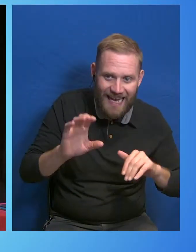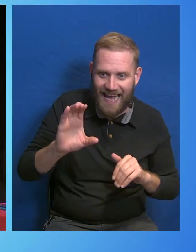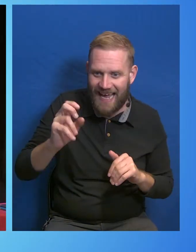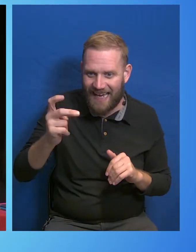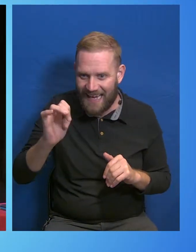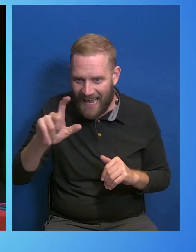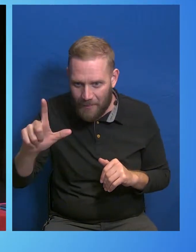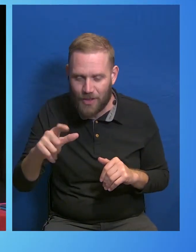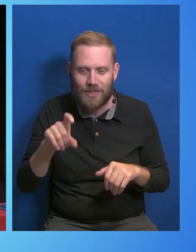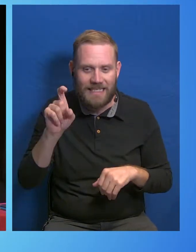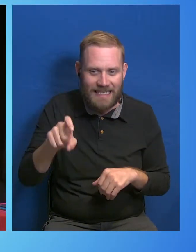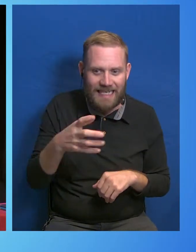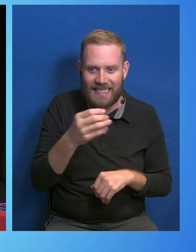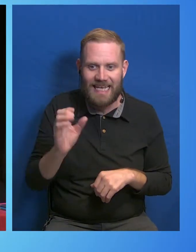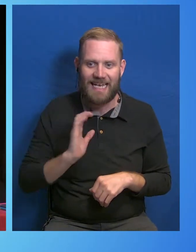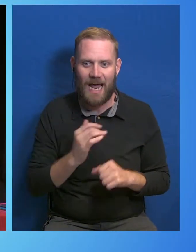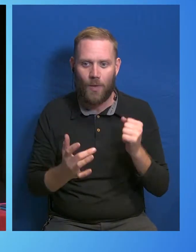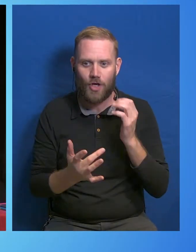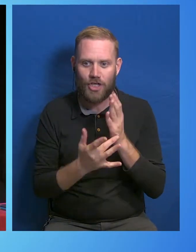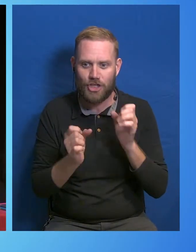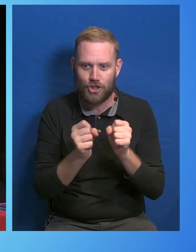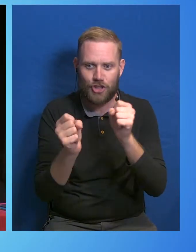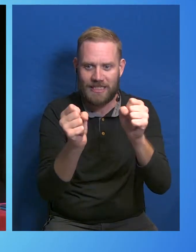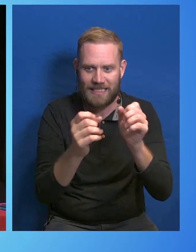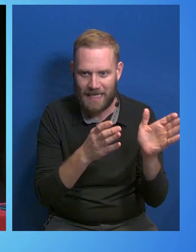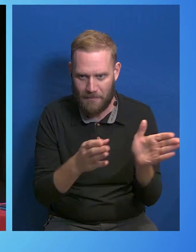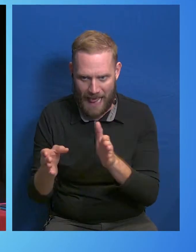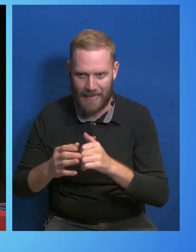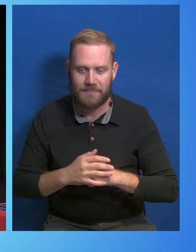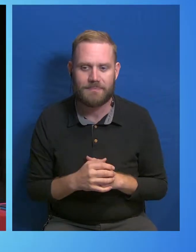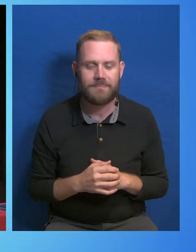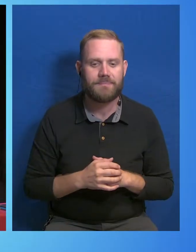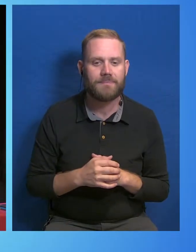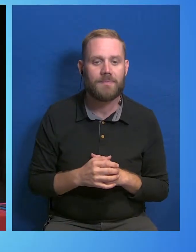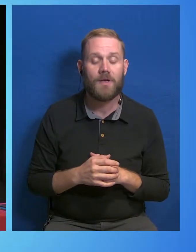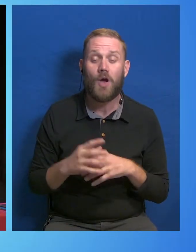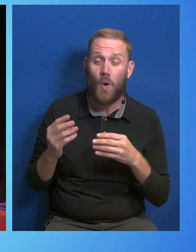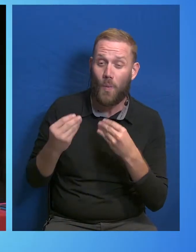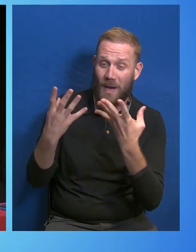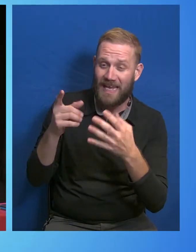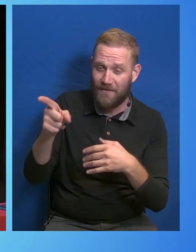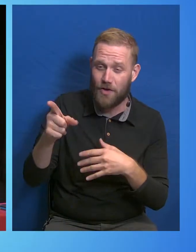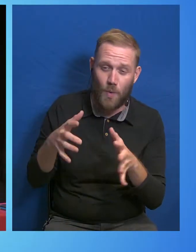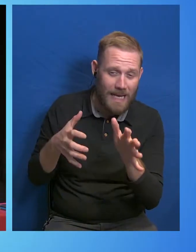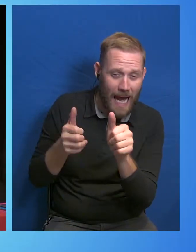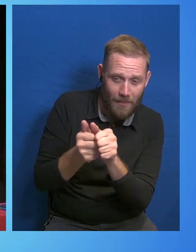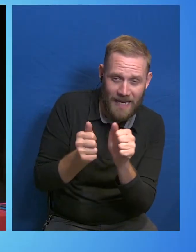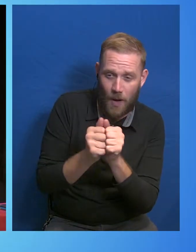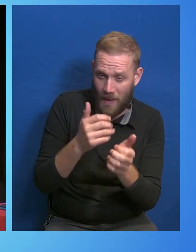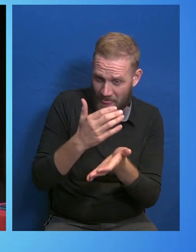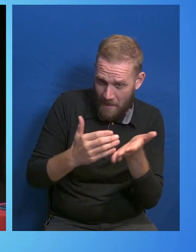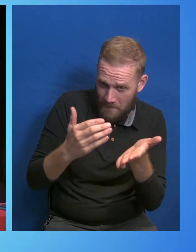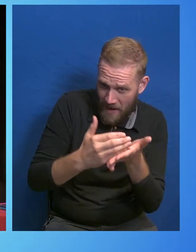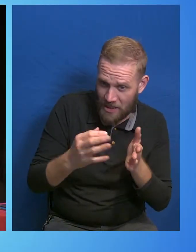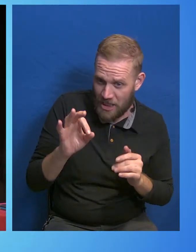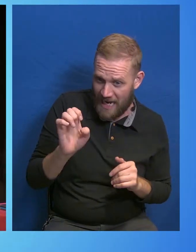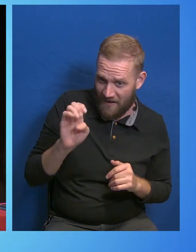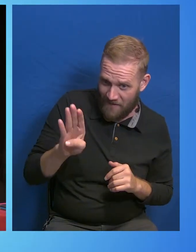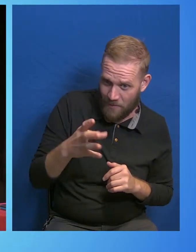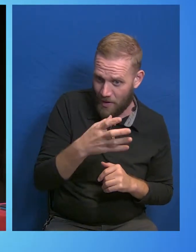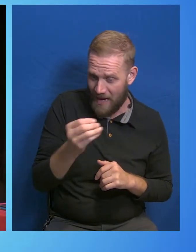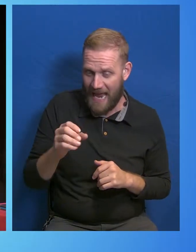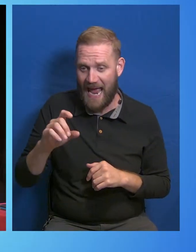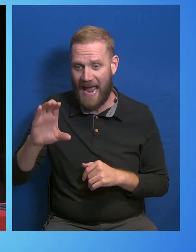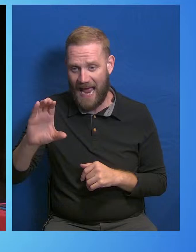our strategic plan. We can give you an update on the budget in February, as well as the